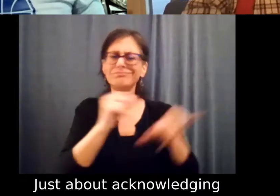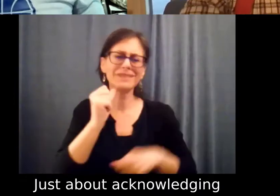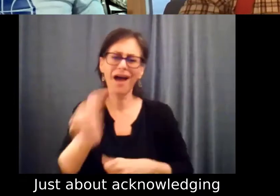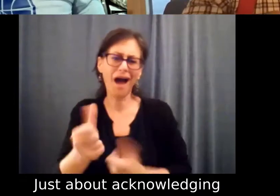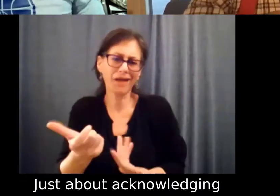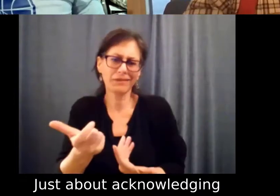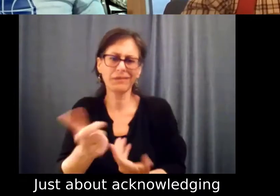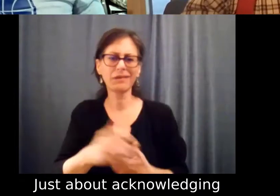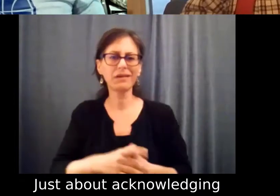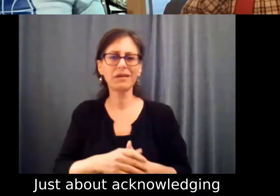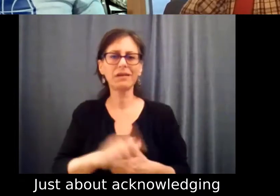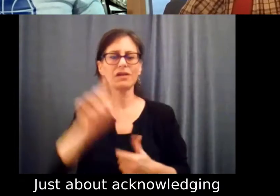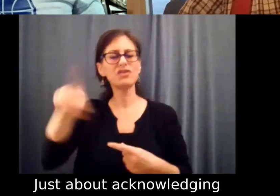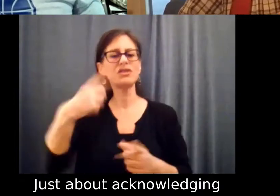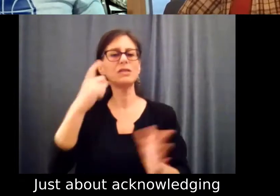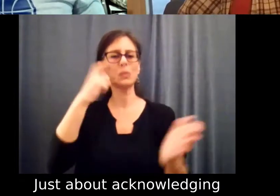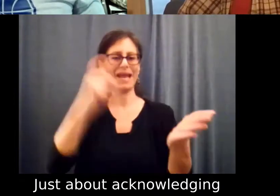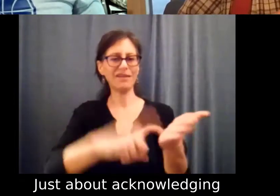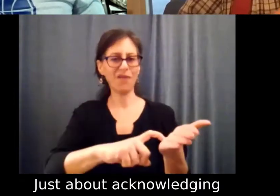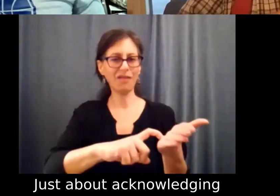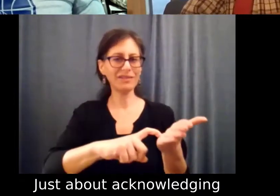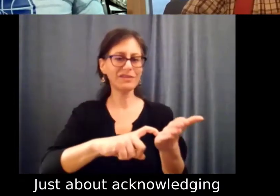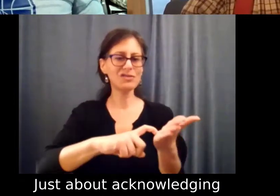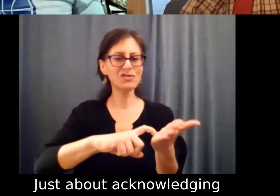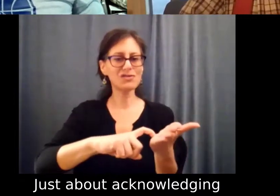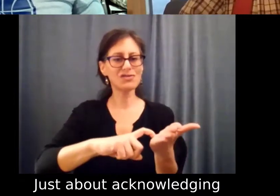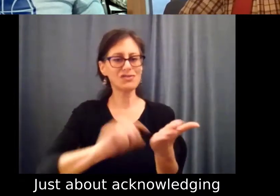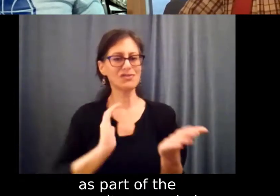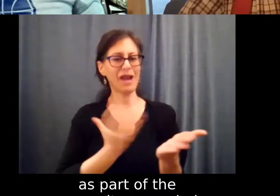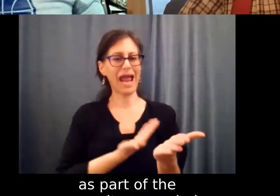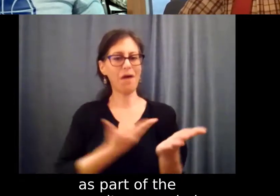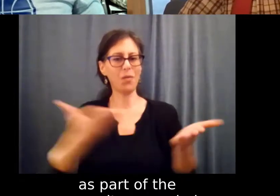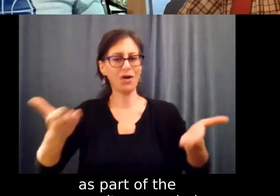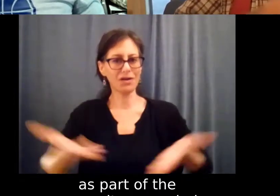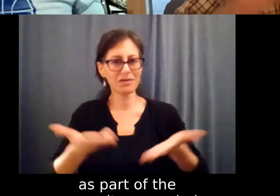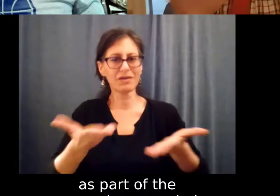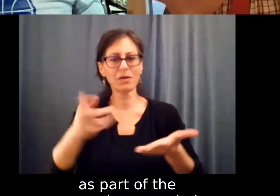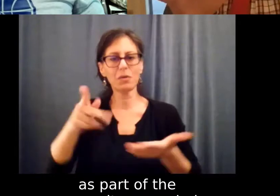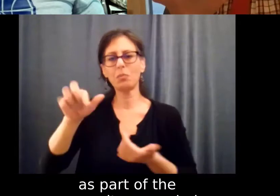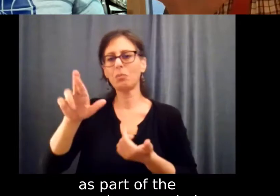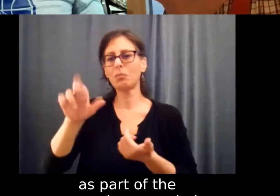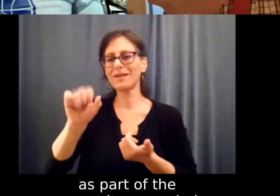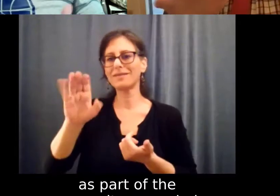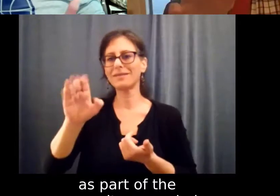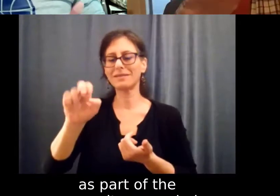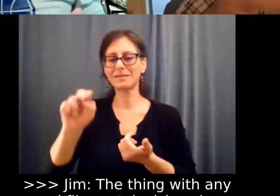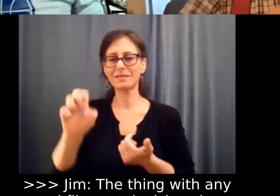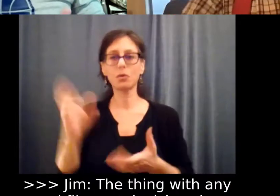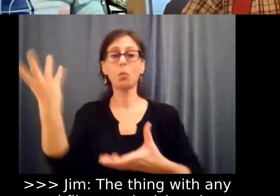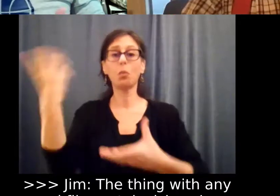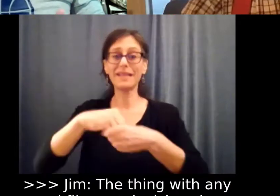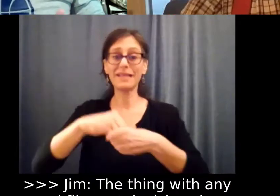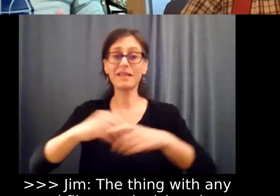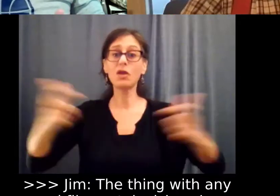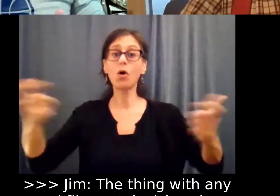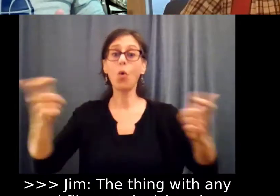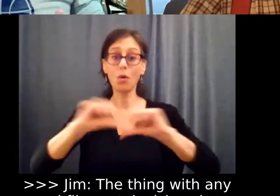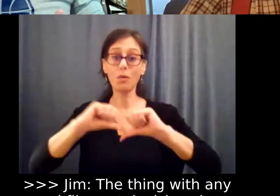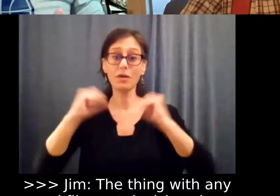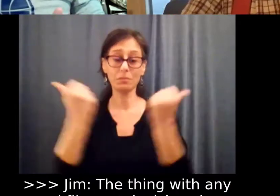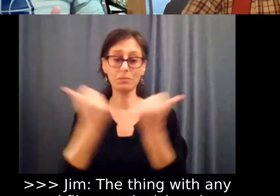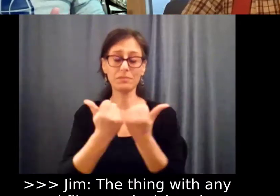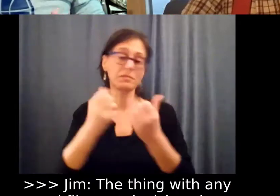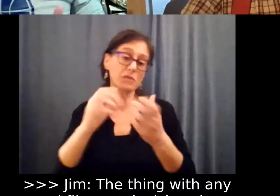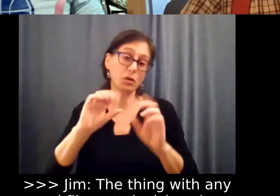just about acknowledging our presence as part of the community as a whole. Well, the thing is that